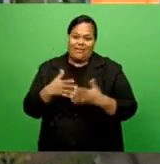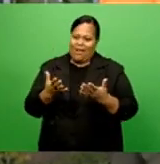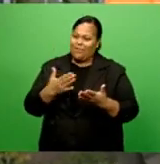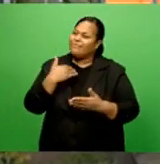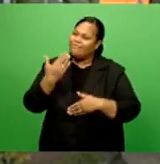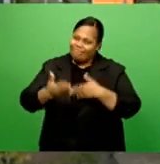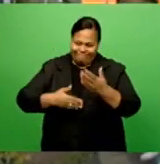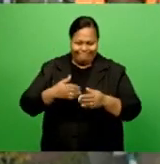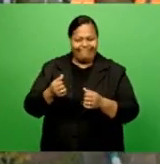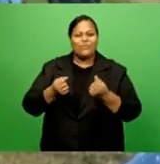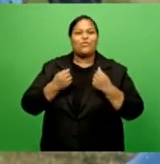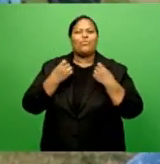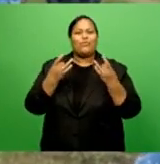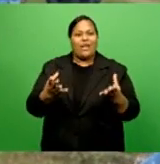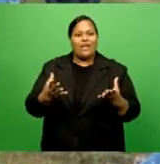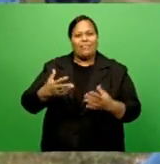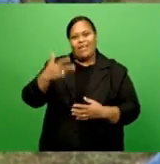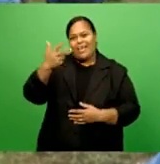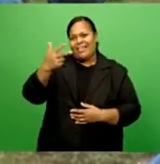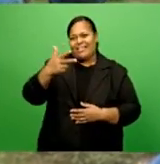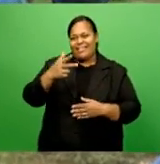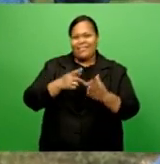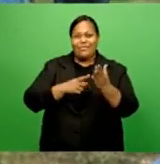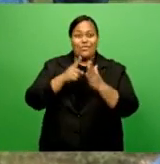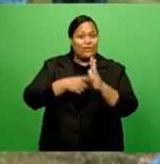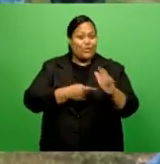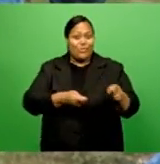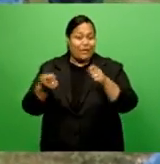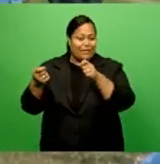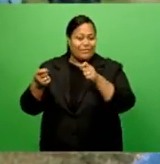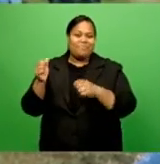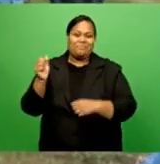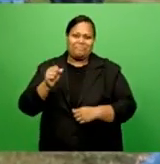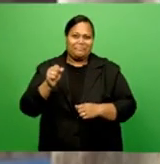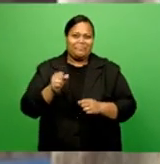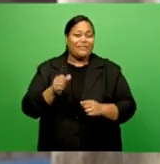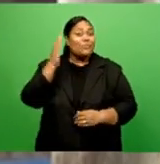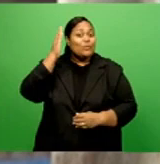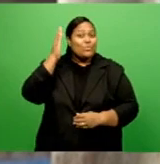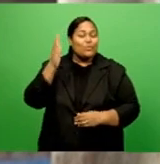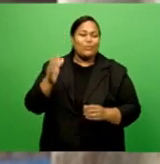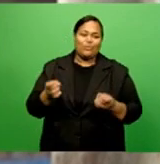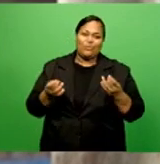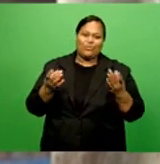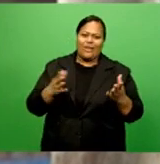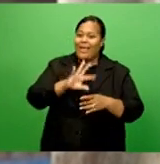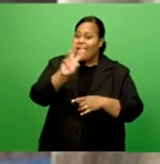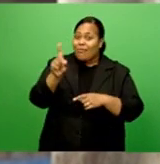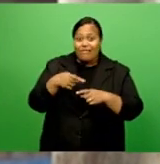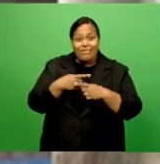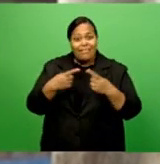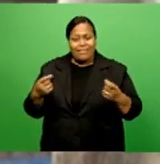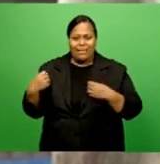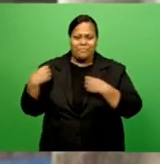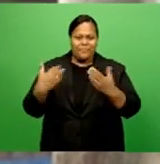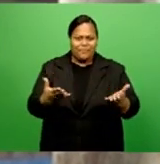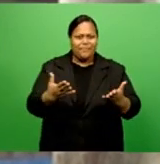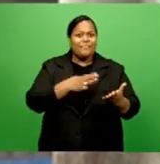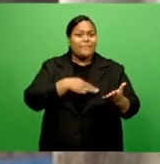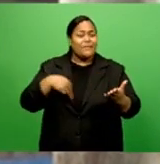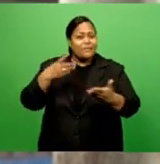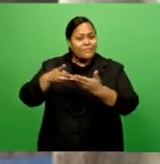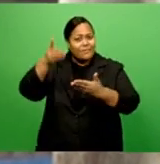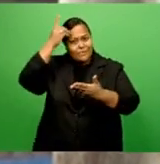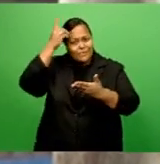come January 18th. It's ready. The school is ready. Everything is supplied by the Ministry of Education and